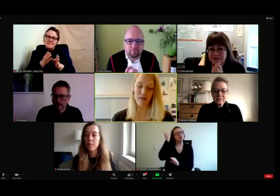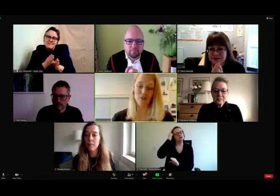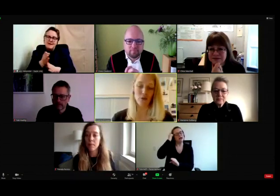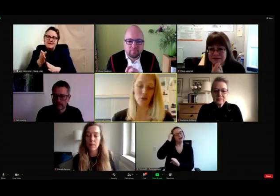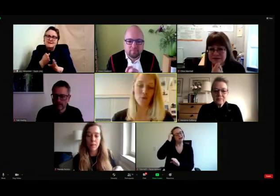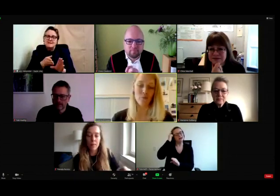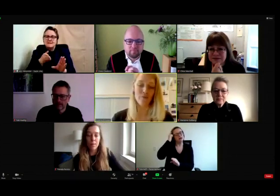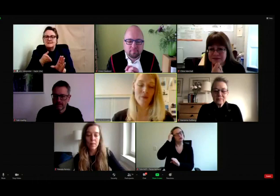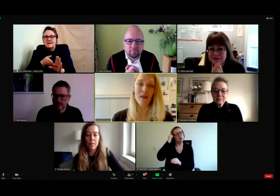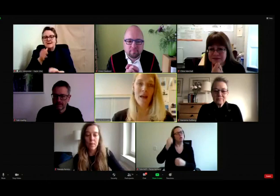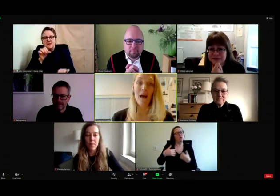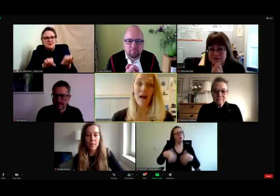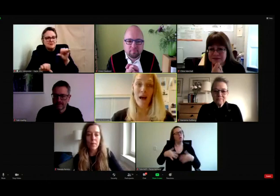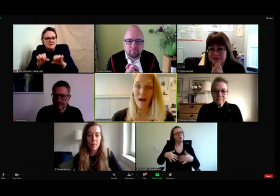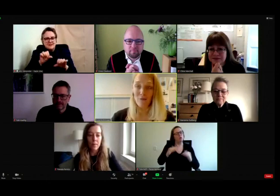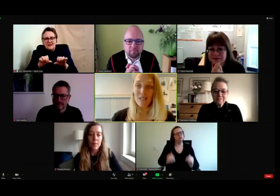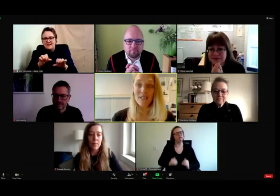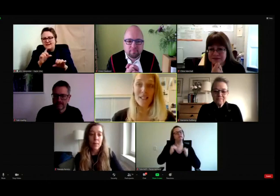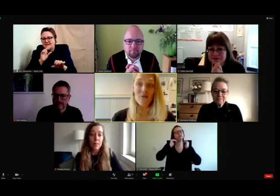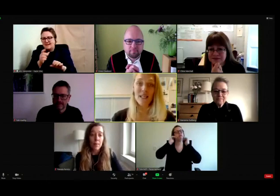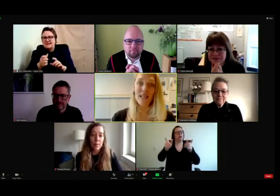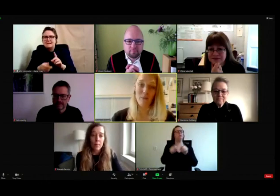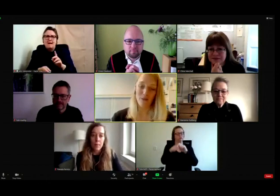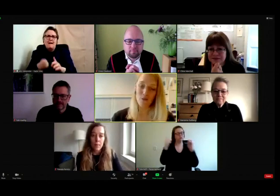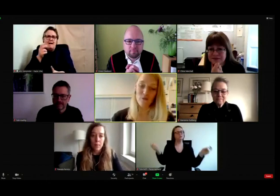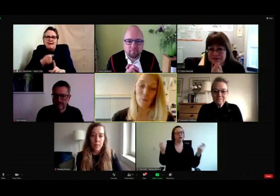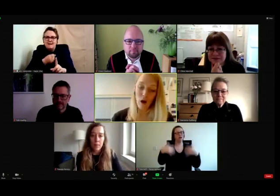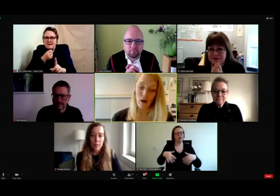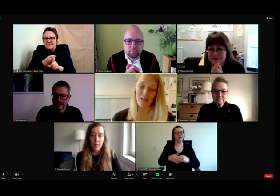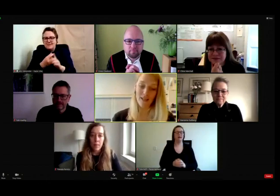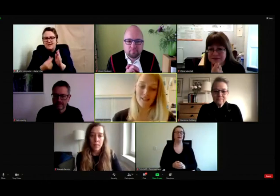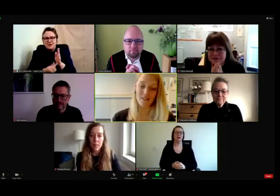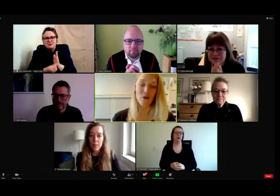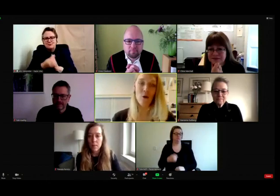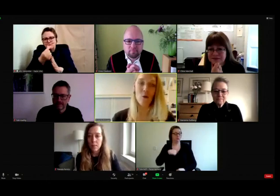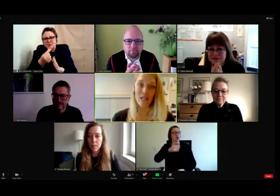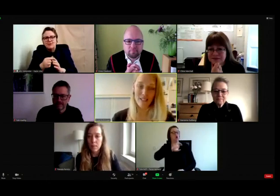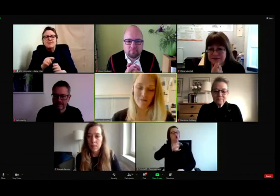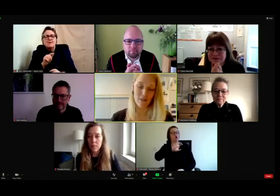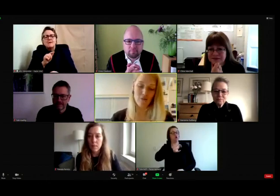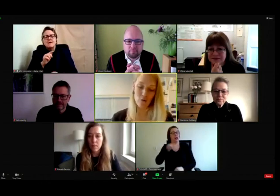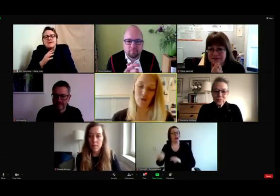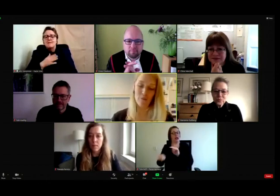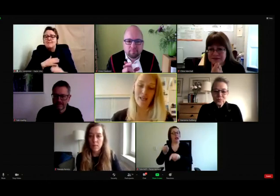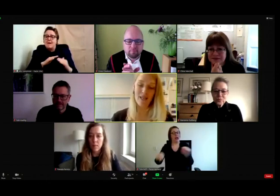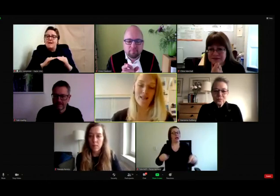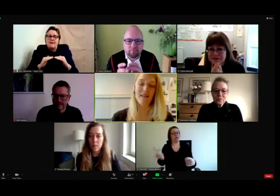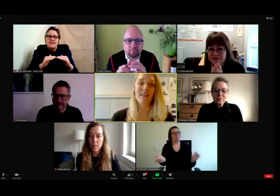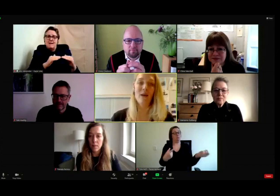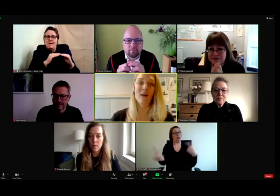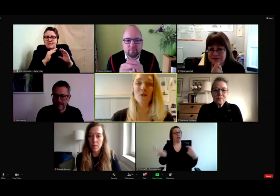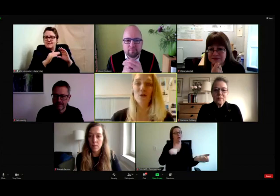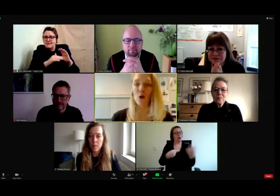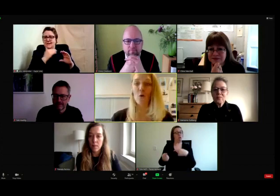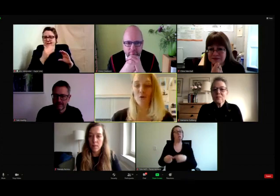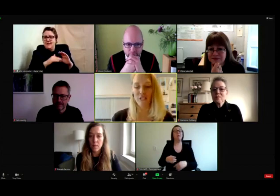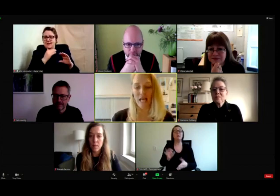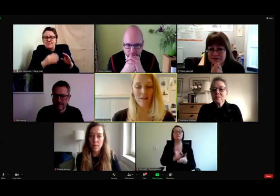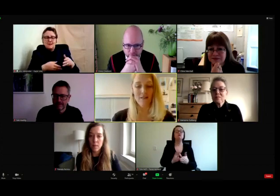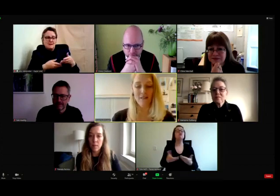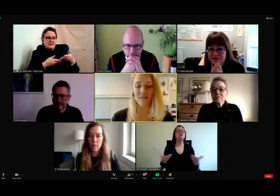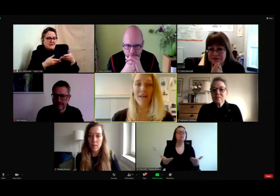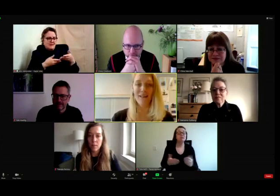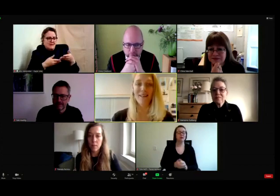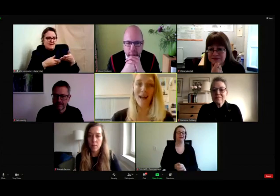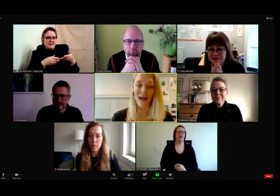incredibly high-impact journal. I received emails from colleagues who literally wrote to me that they were